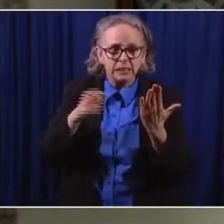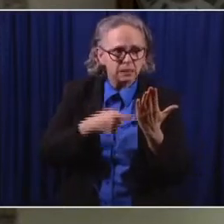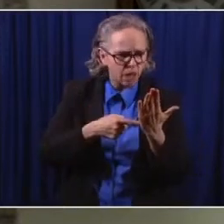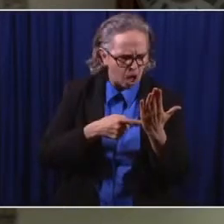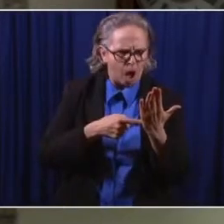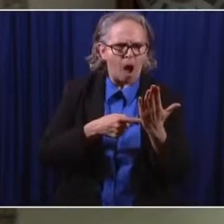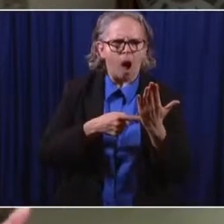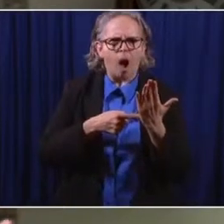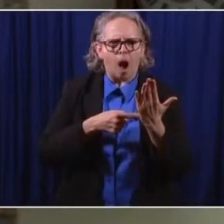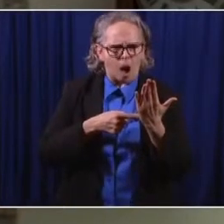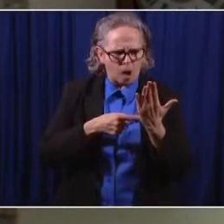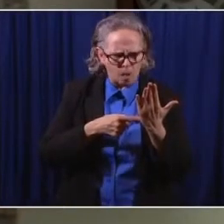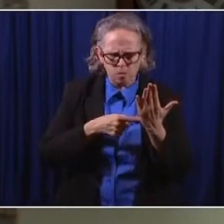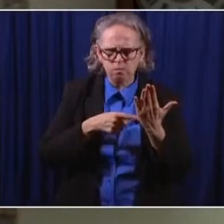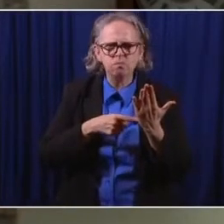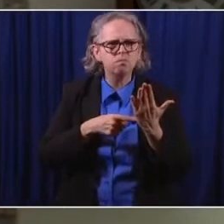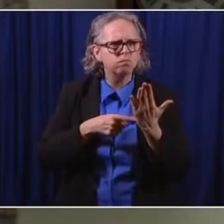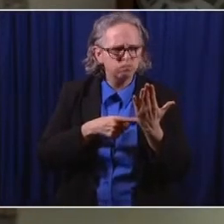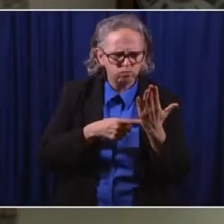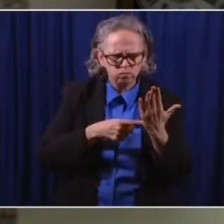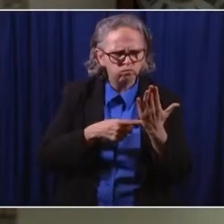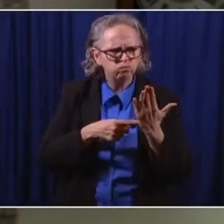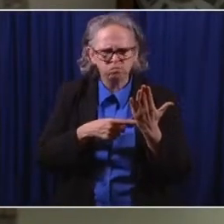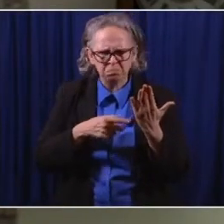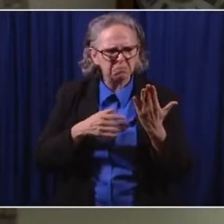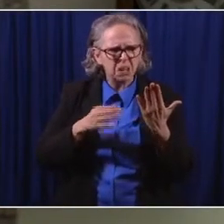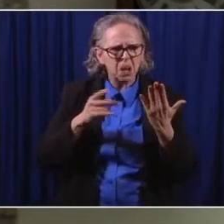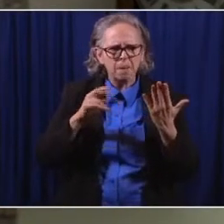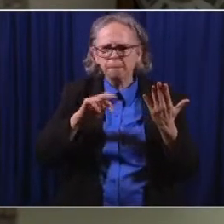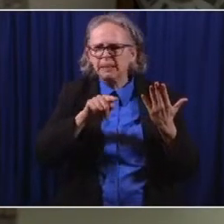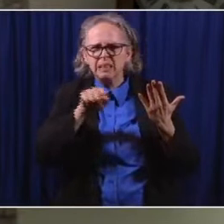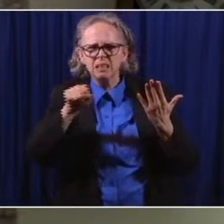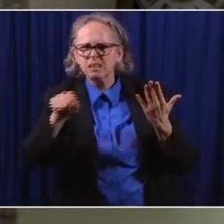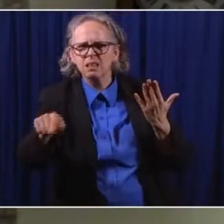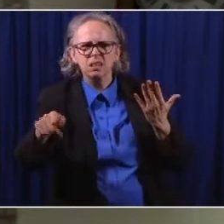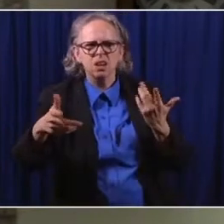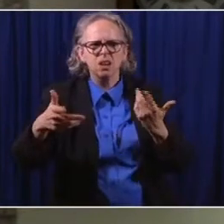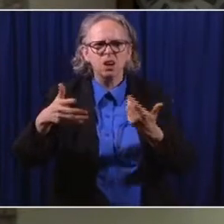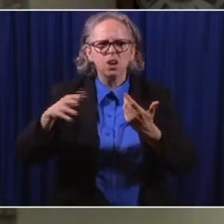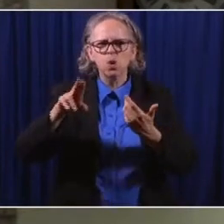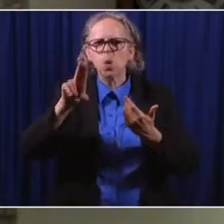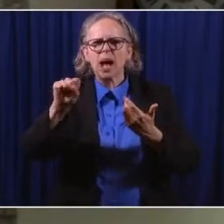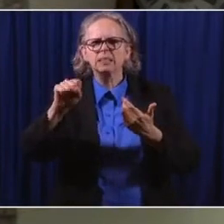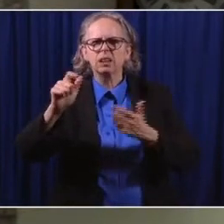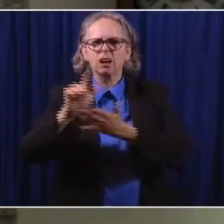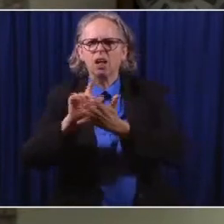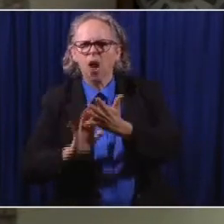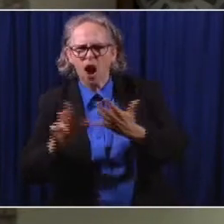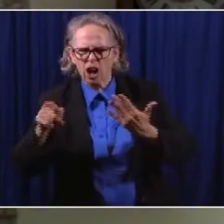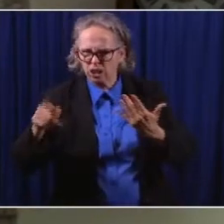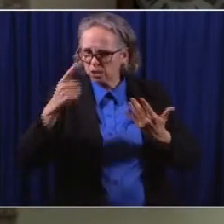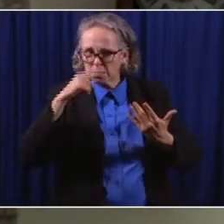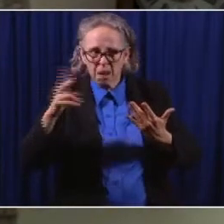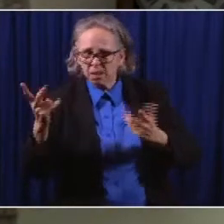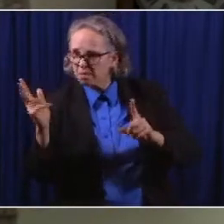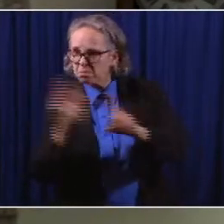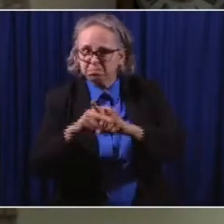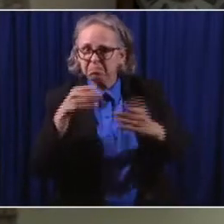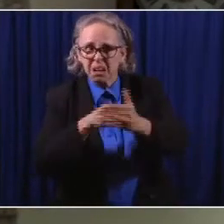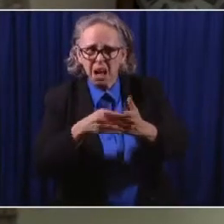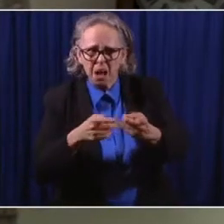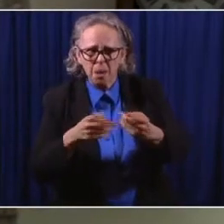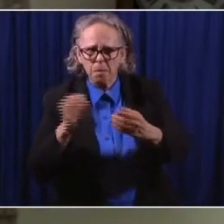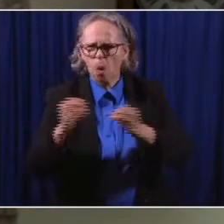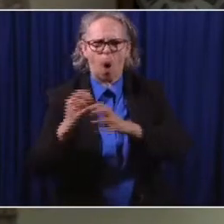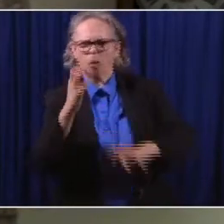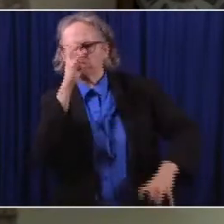the street or whatever it might be and go see the U.S. attorney and see if the U.S. attorney will be willing to file those charges. The problem is that